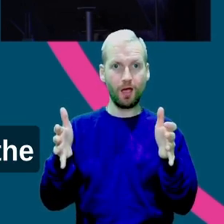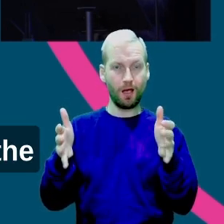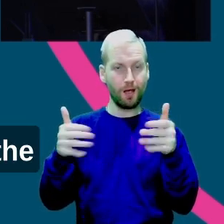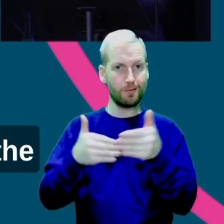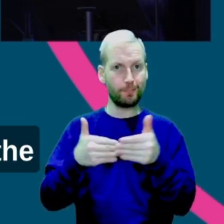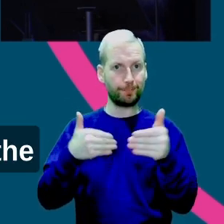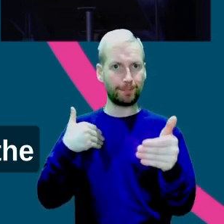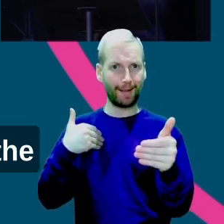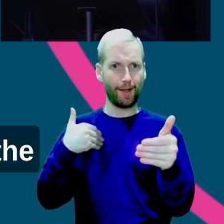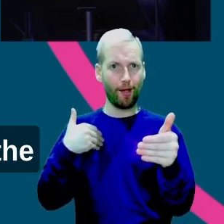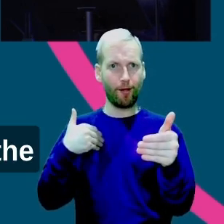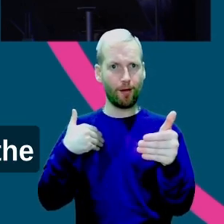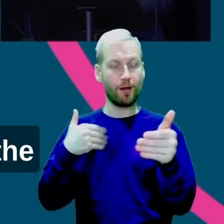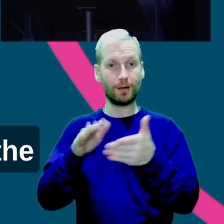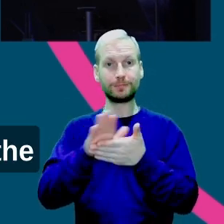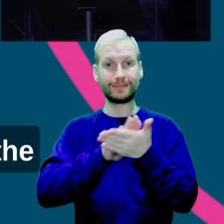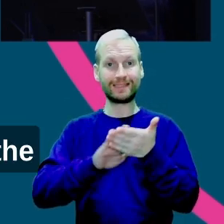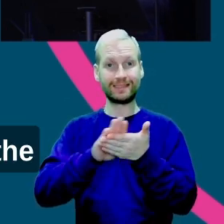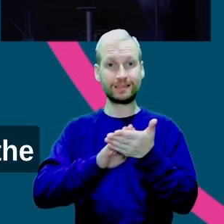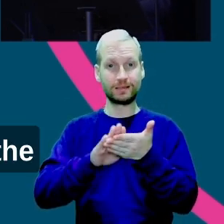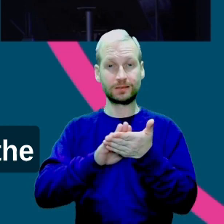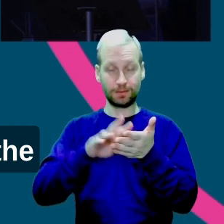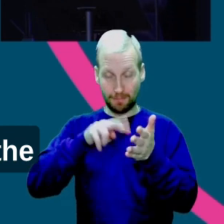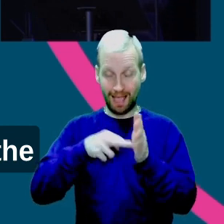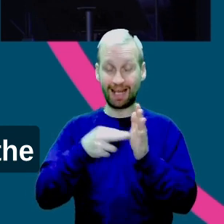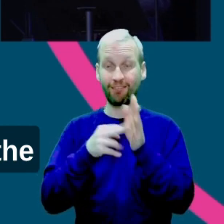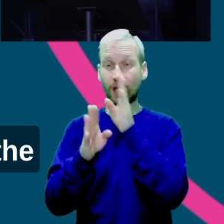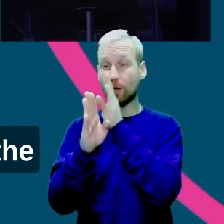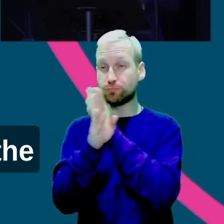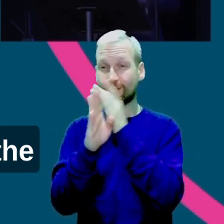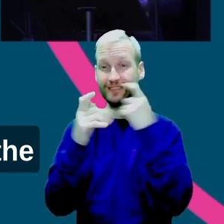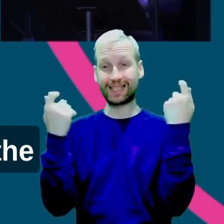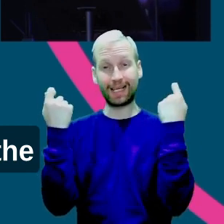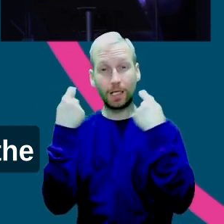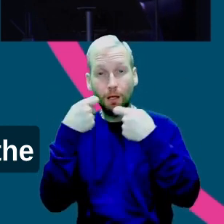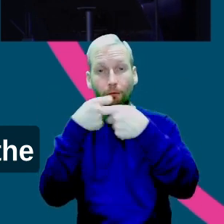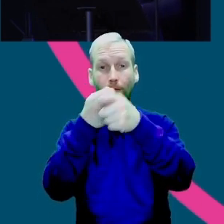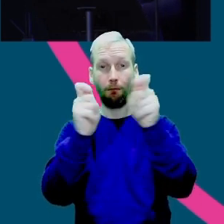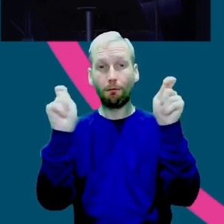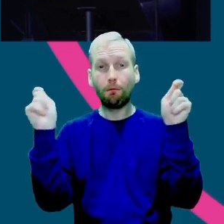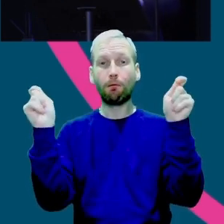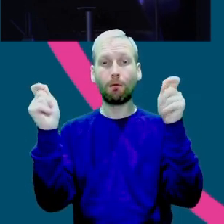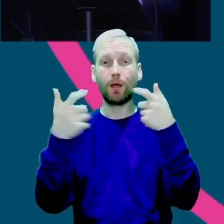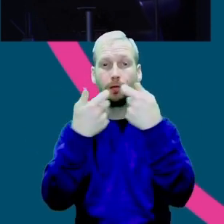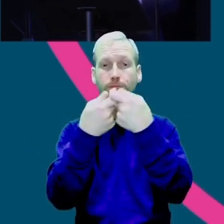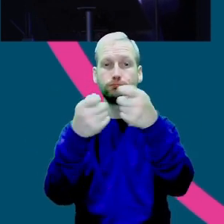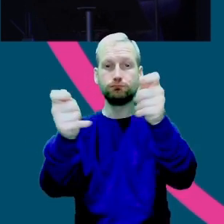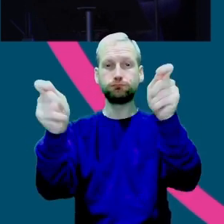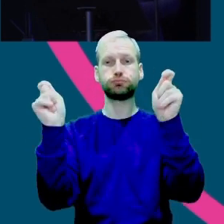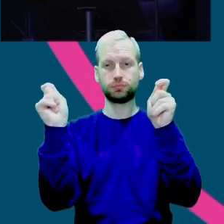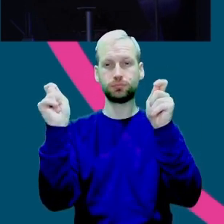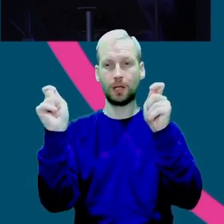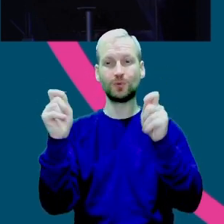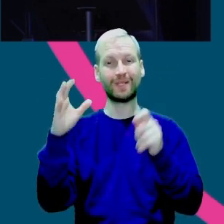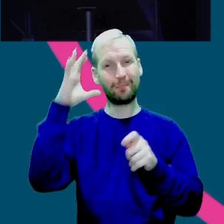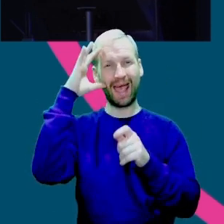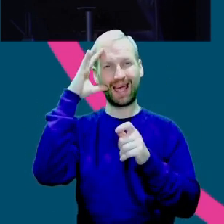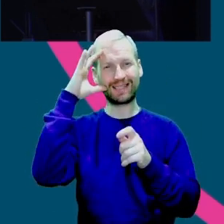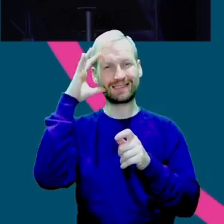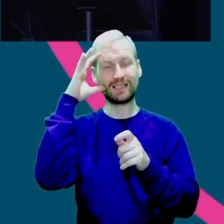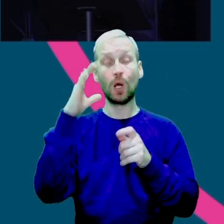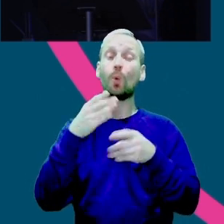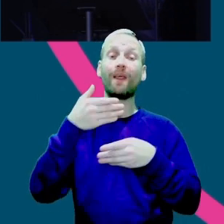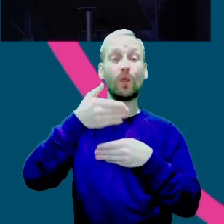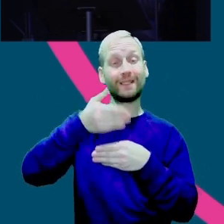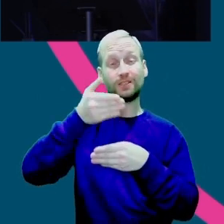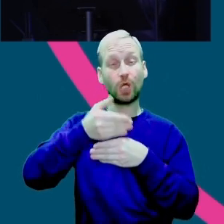are putting in some privacy shields between the bays, between the beds, with windows